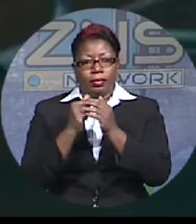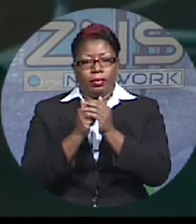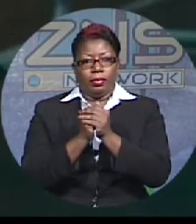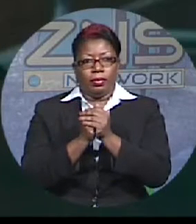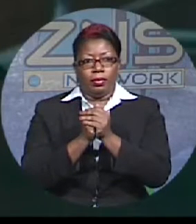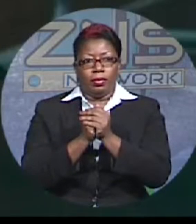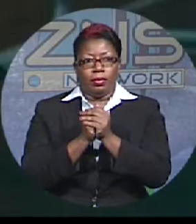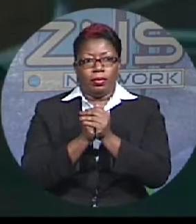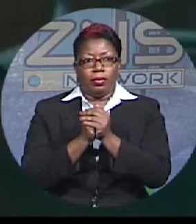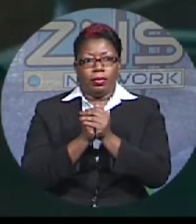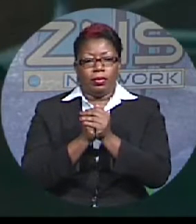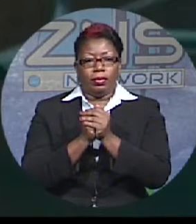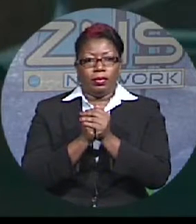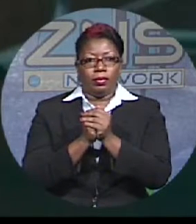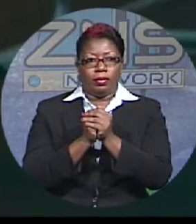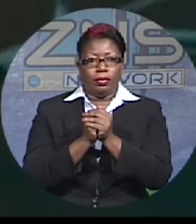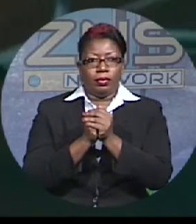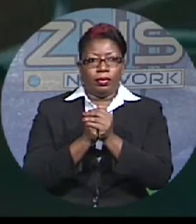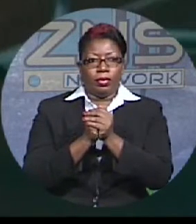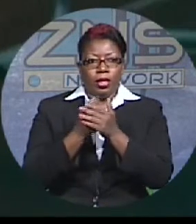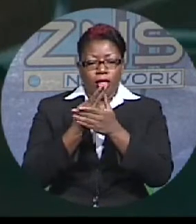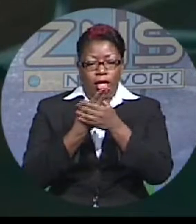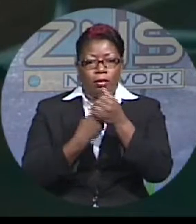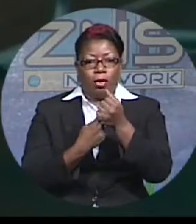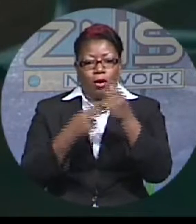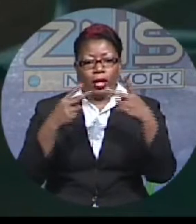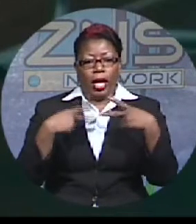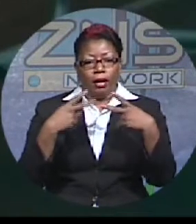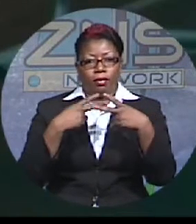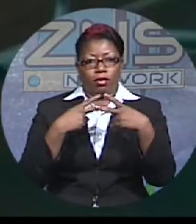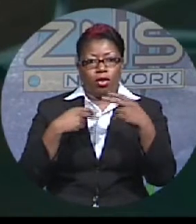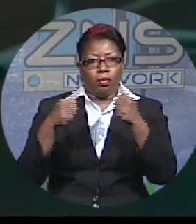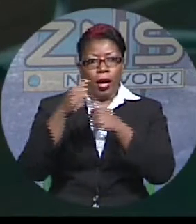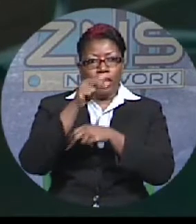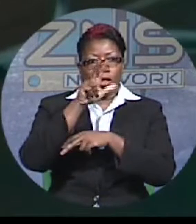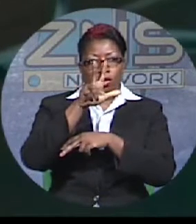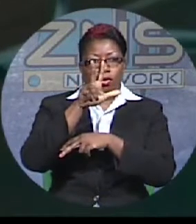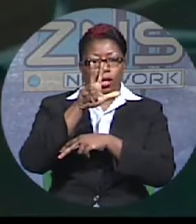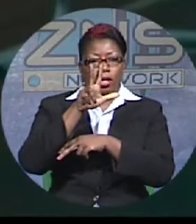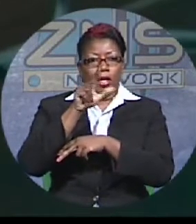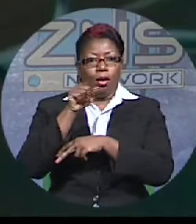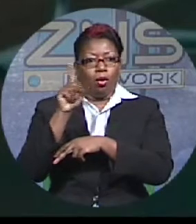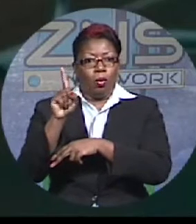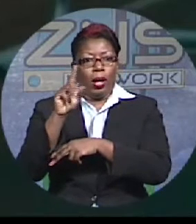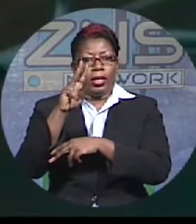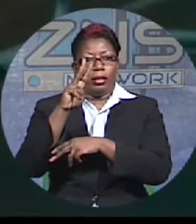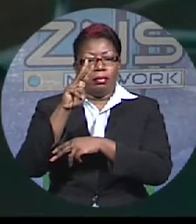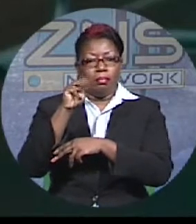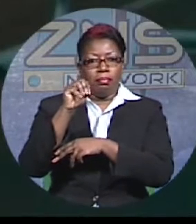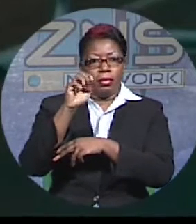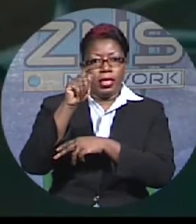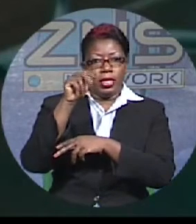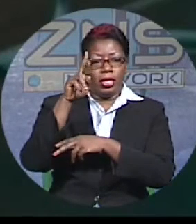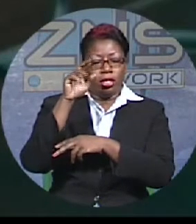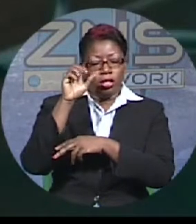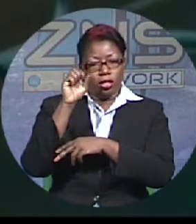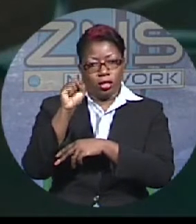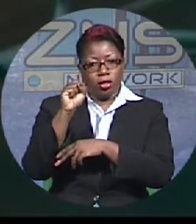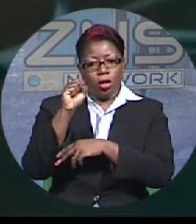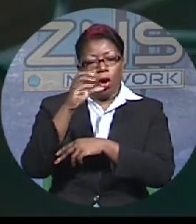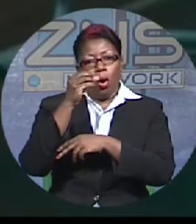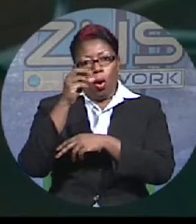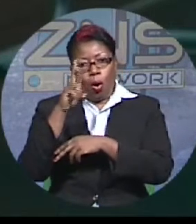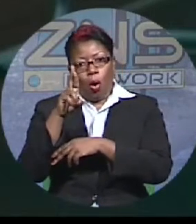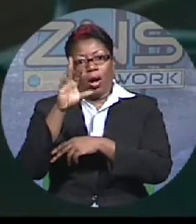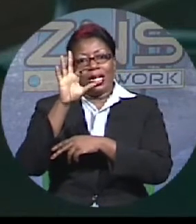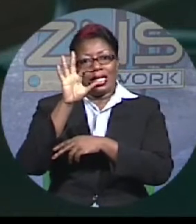Ryan Ingram will be in the second flight. They both must clear 2.31 meters to advance. That's about 7 feet,